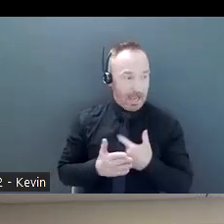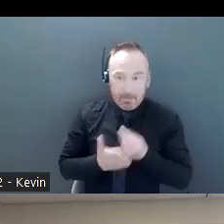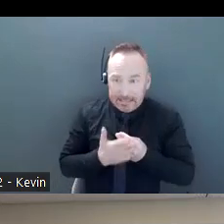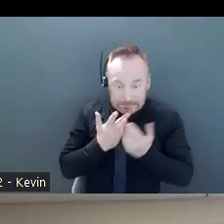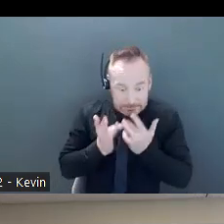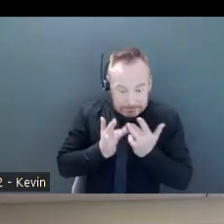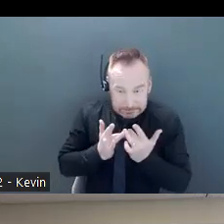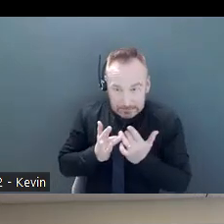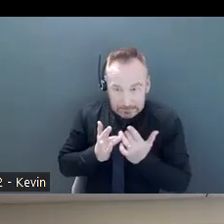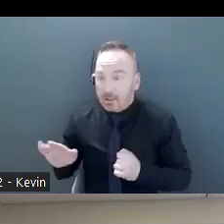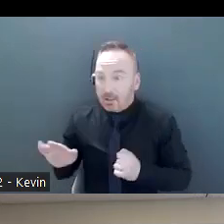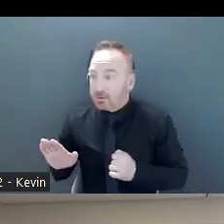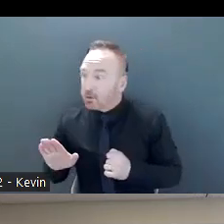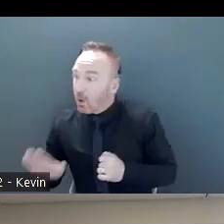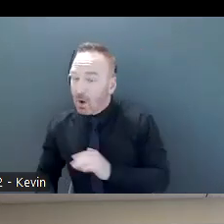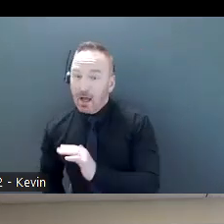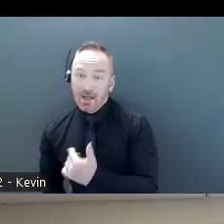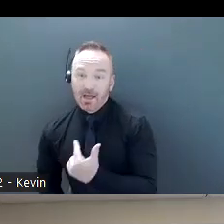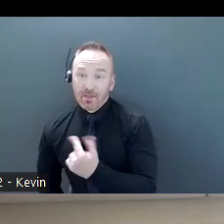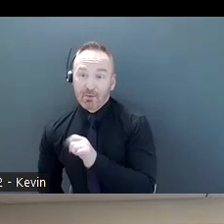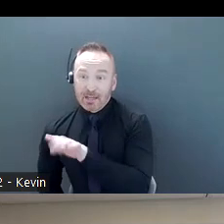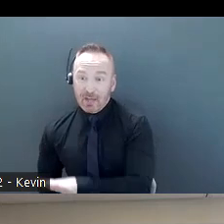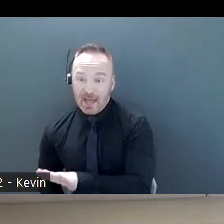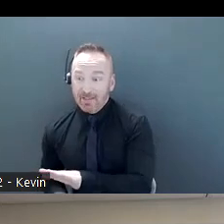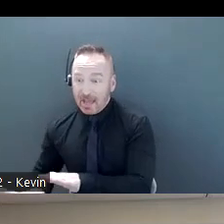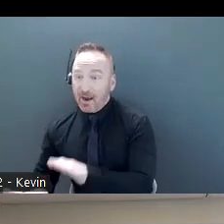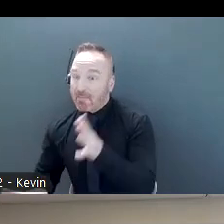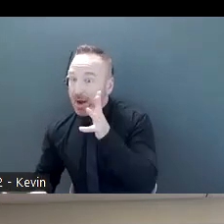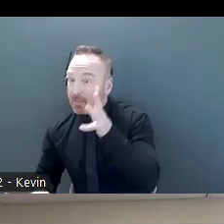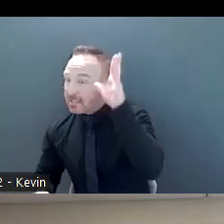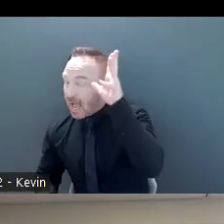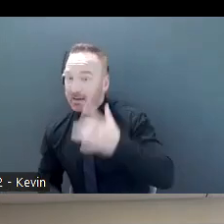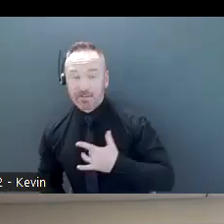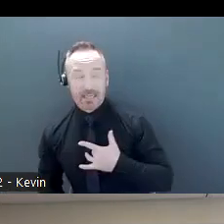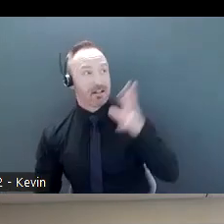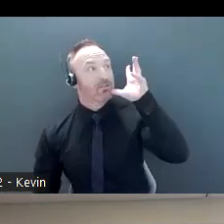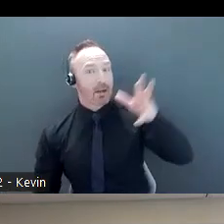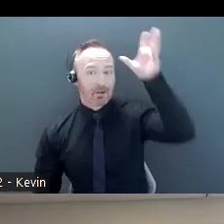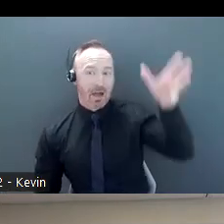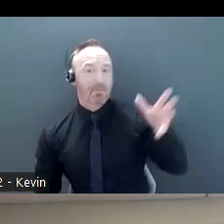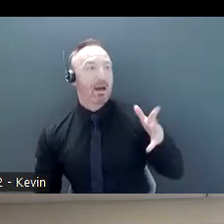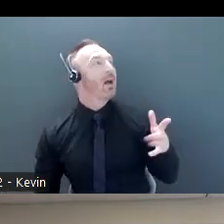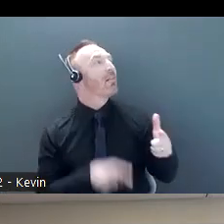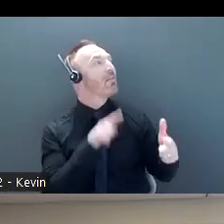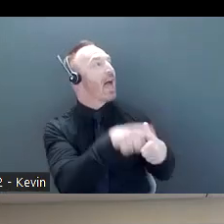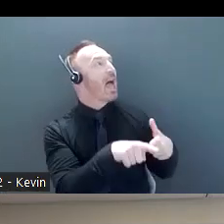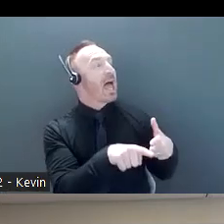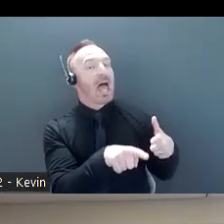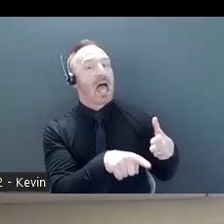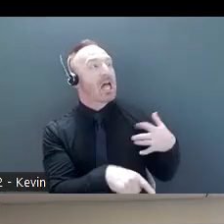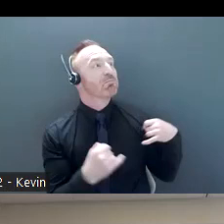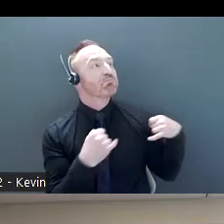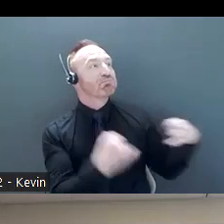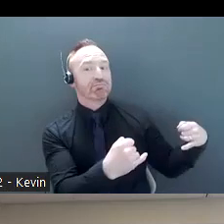off access to the grandchildren to be punitive to the parent. In that situation, the grandparent may have a very